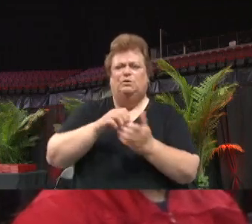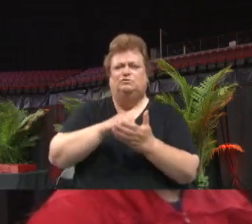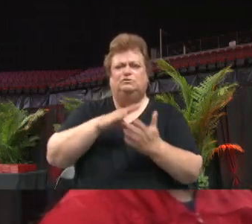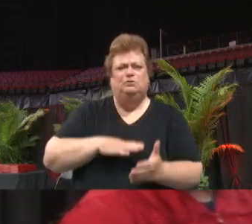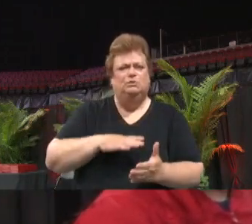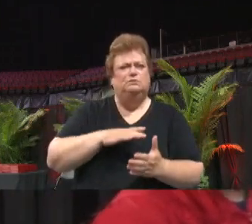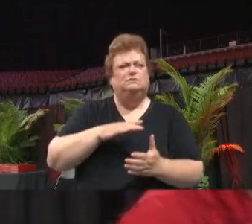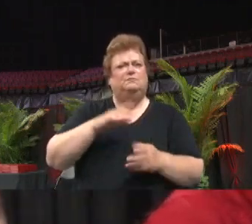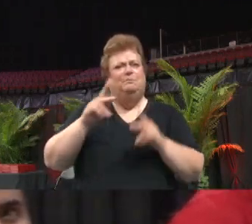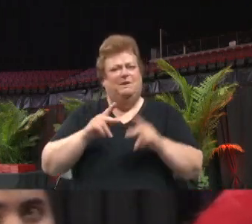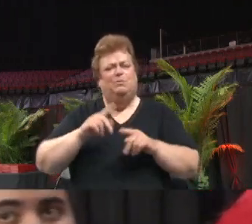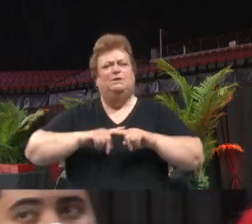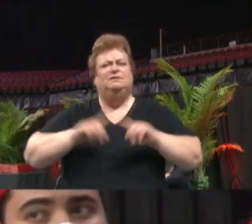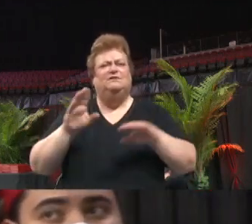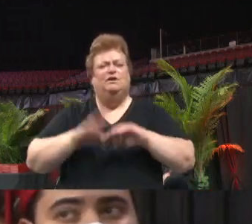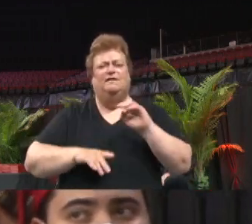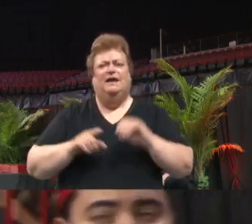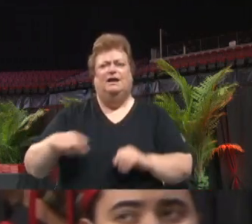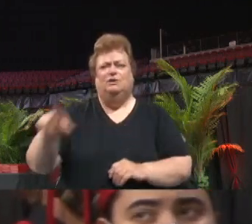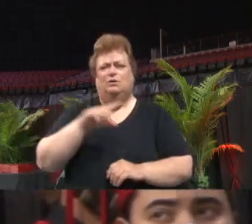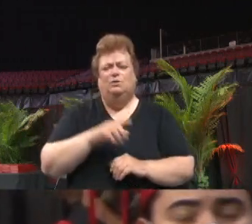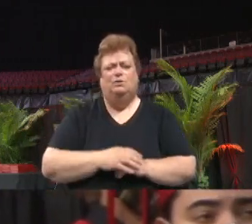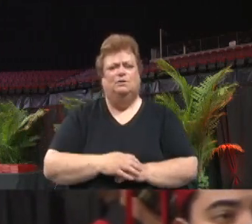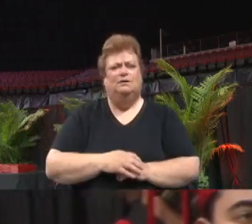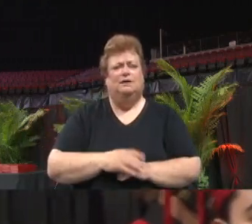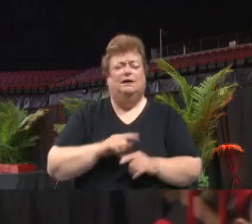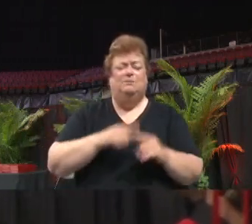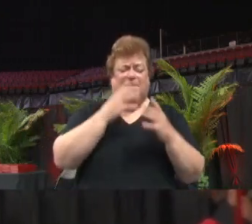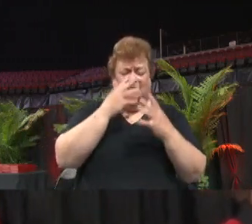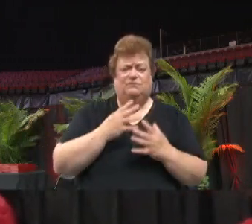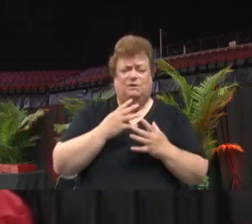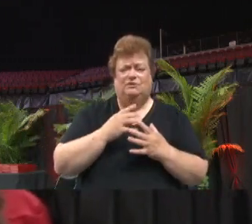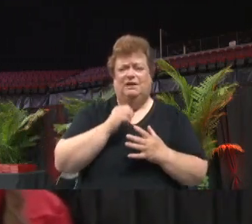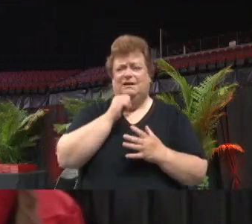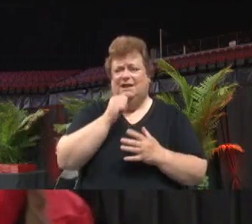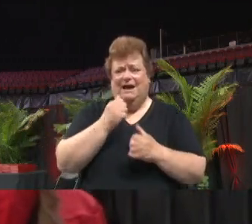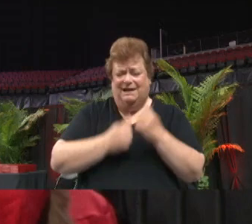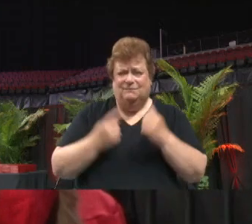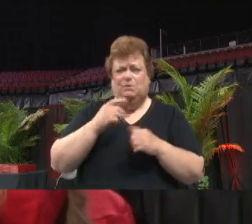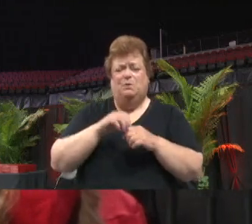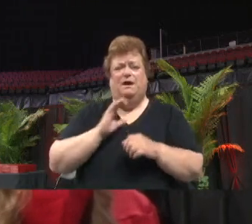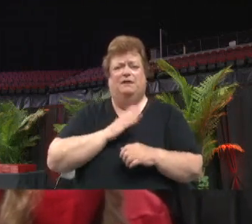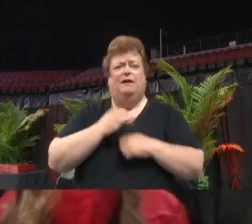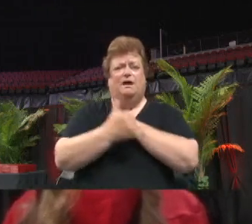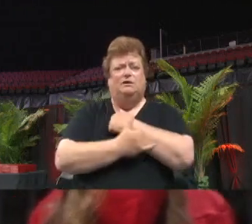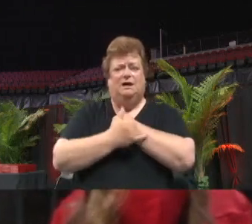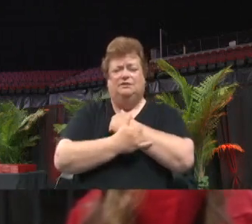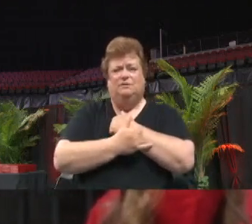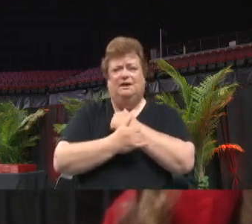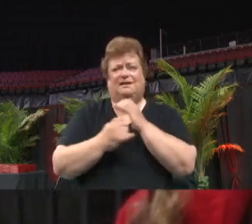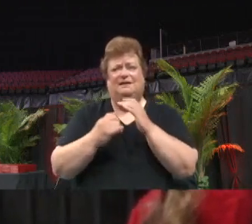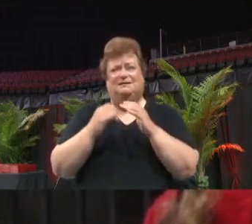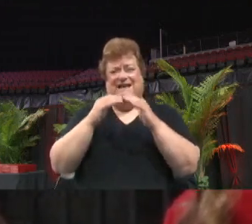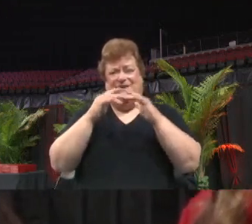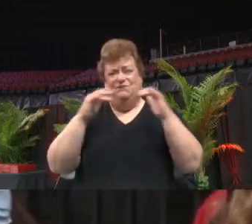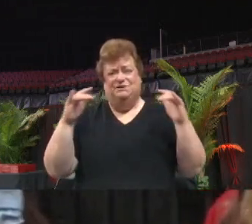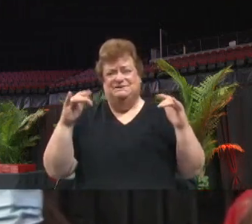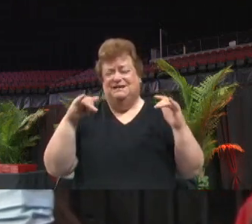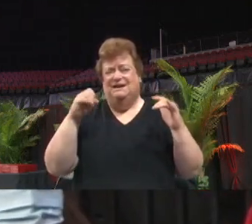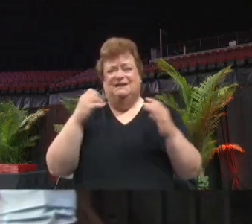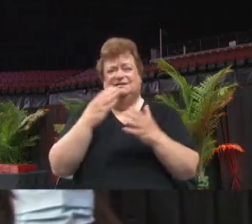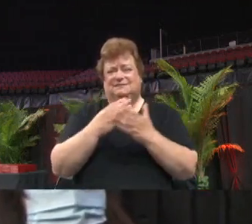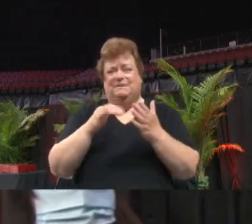different than you. Unfortunately, not everywhere right now in our country is diversity something that is valued